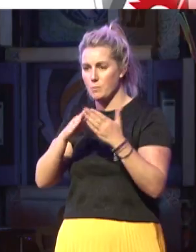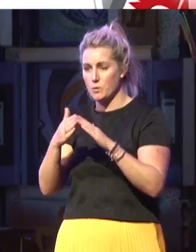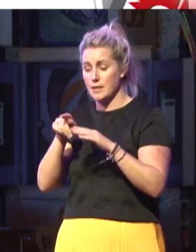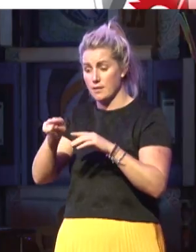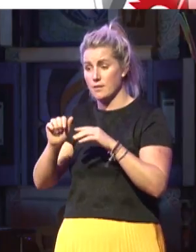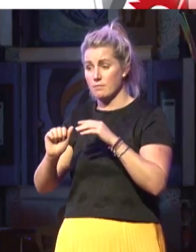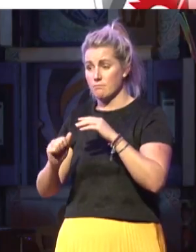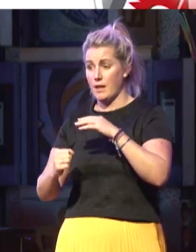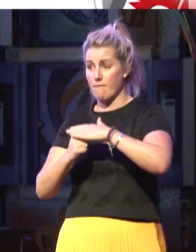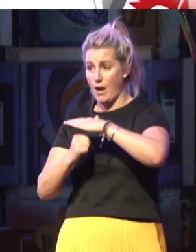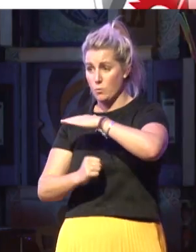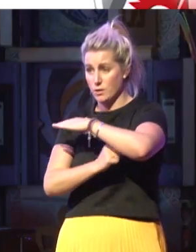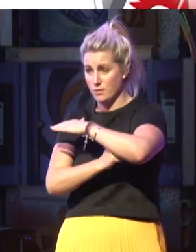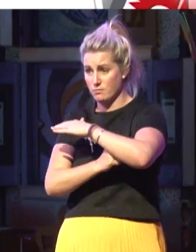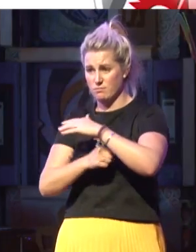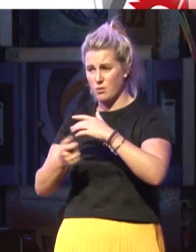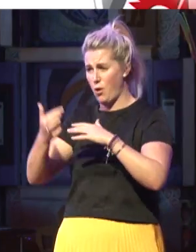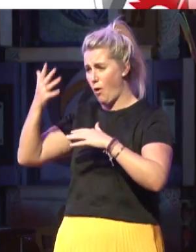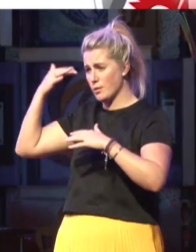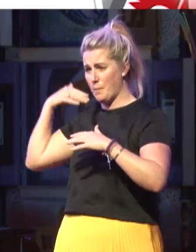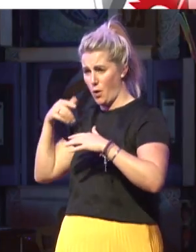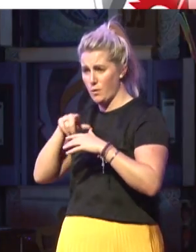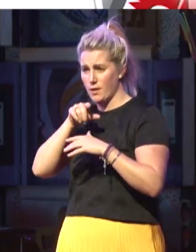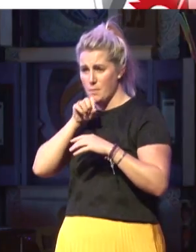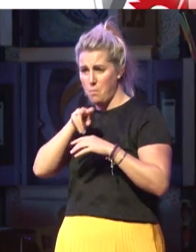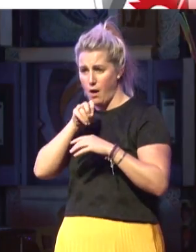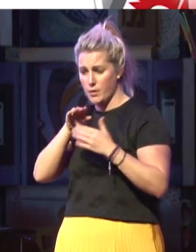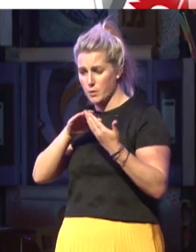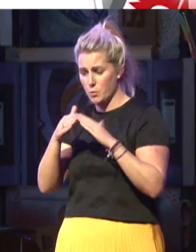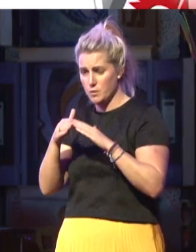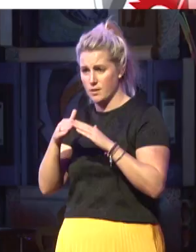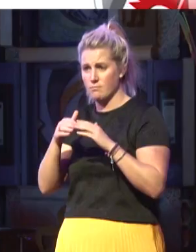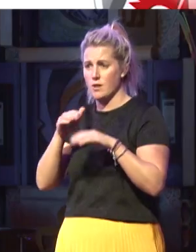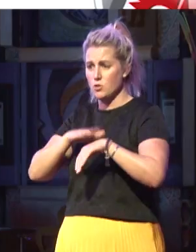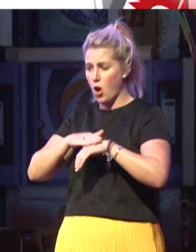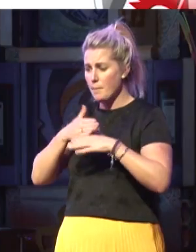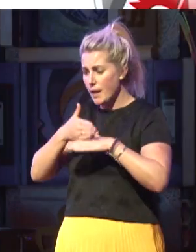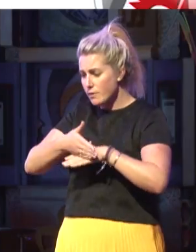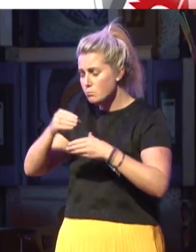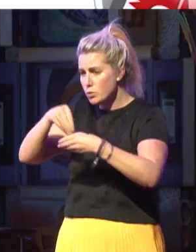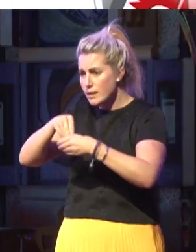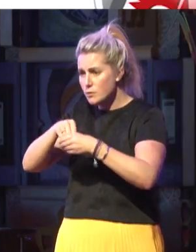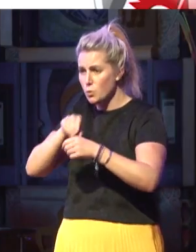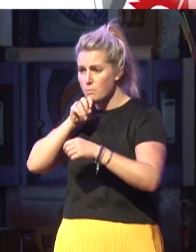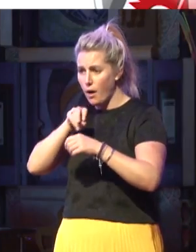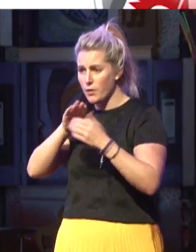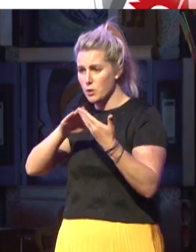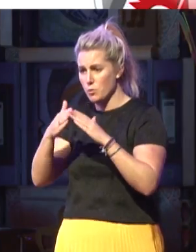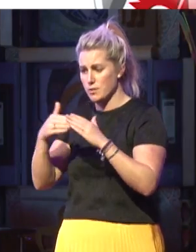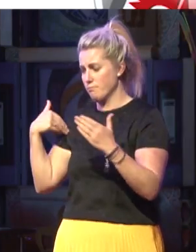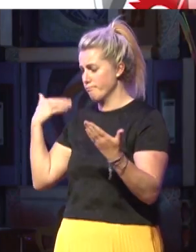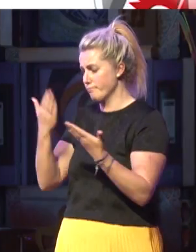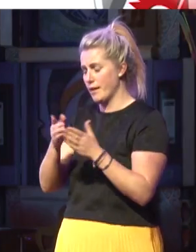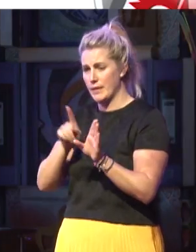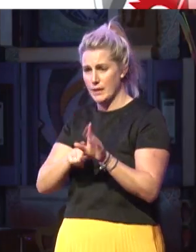the New Zealand Python user group many moons ago, and he's put a huge amount of time and effort into the Python community over the